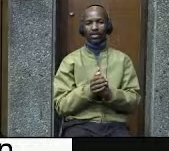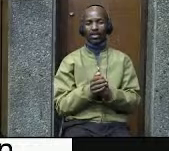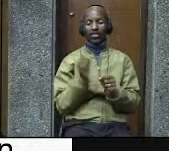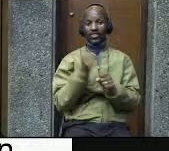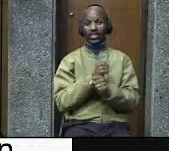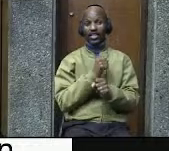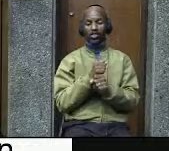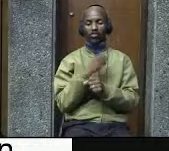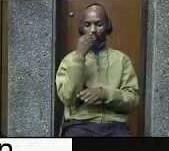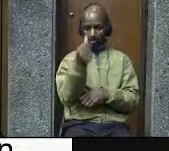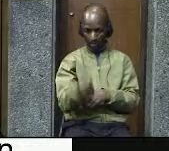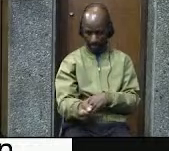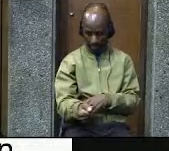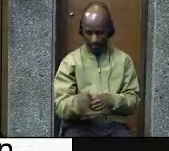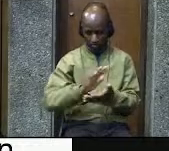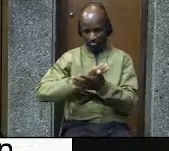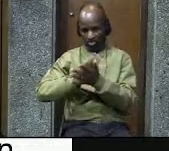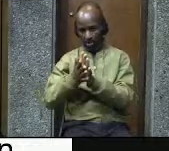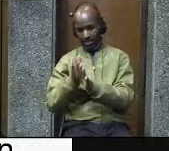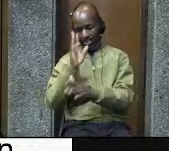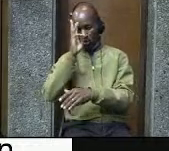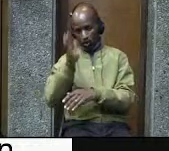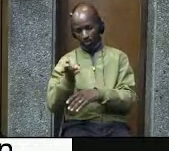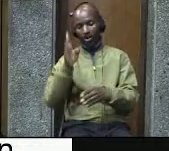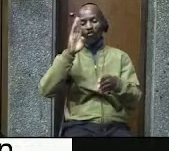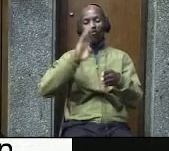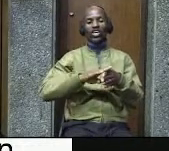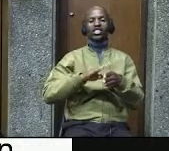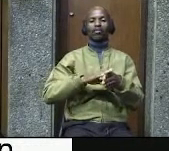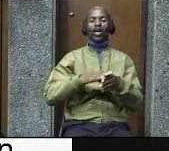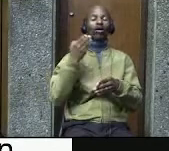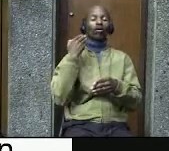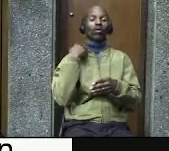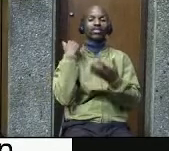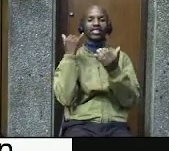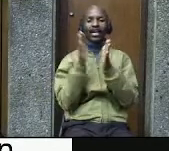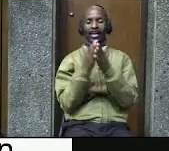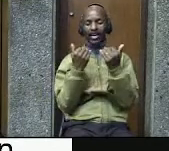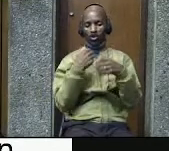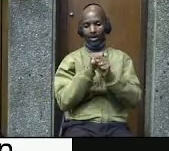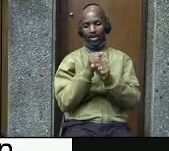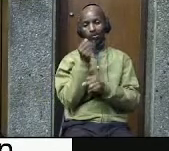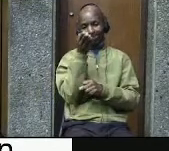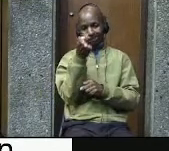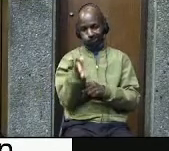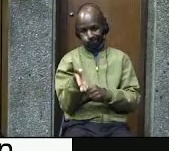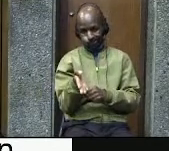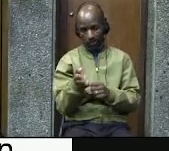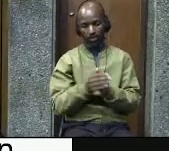the compensation for the damage would be reasonable costs and damages incurred